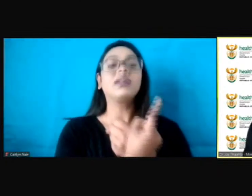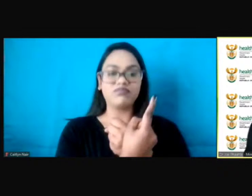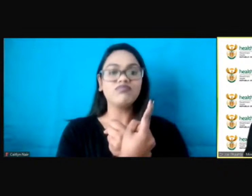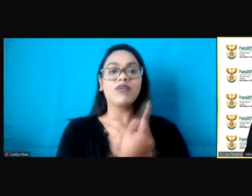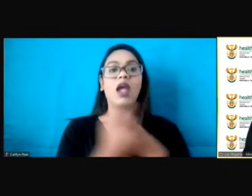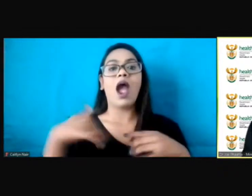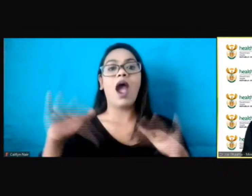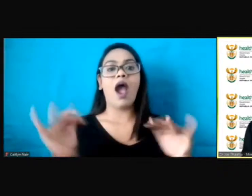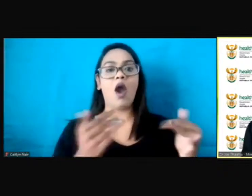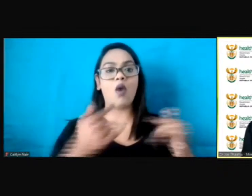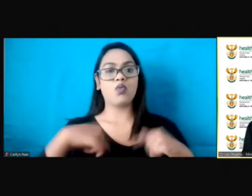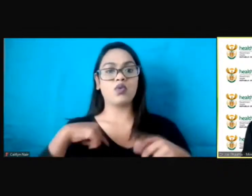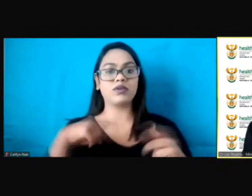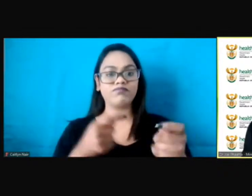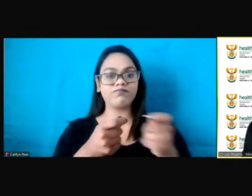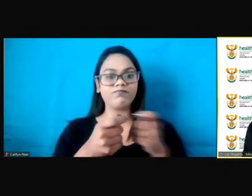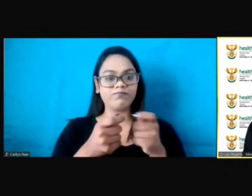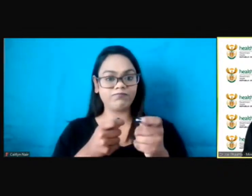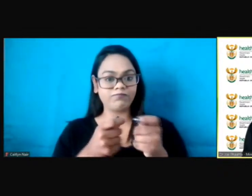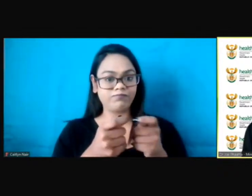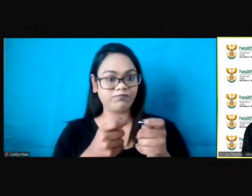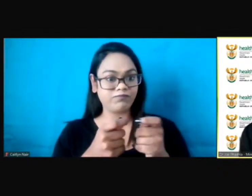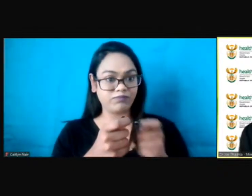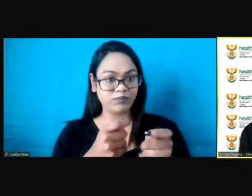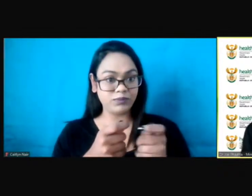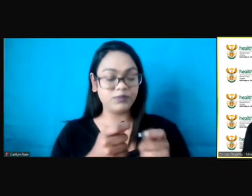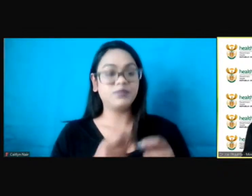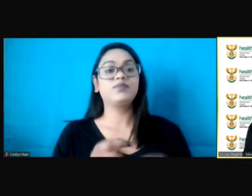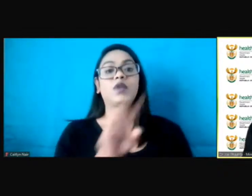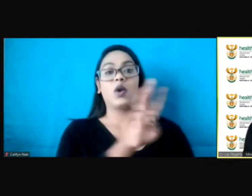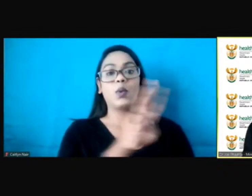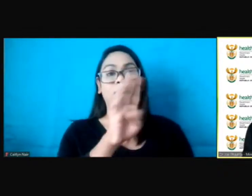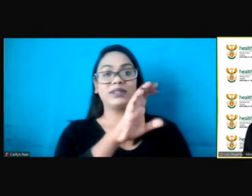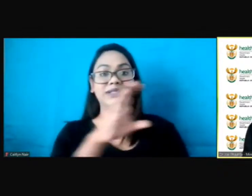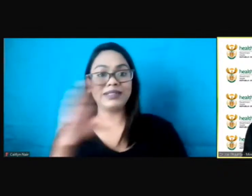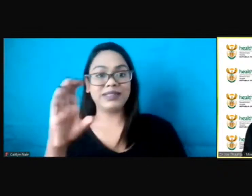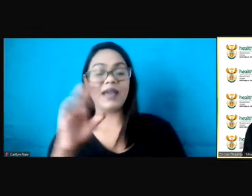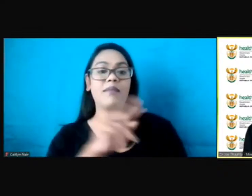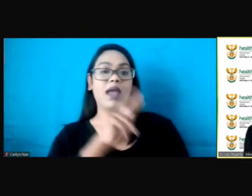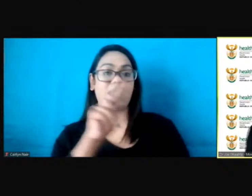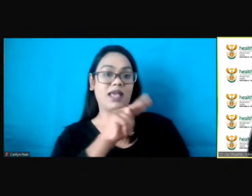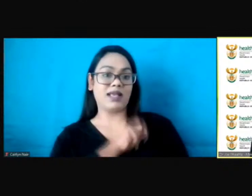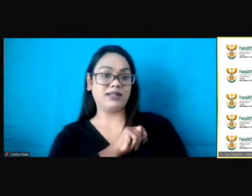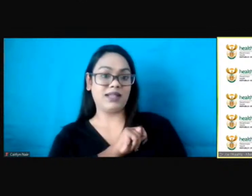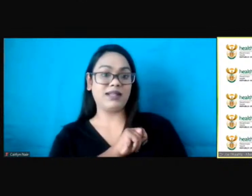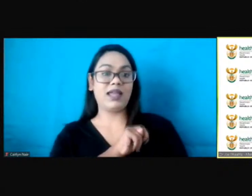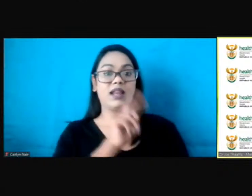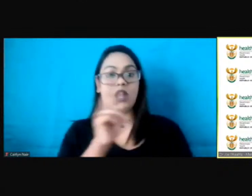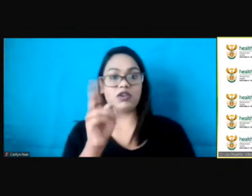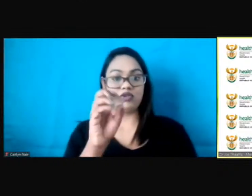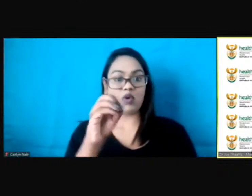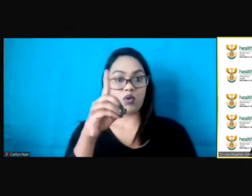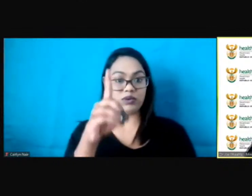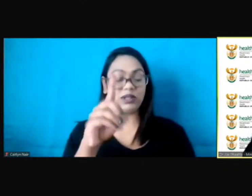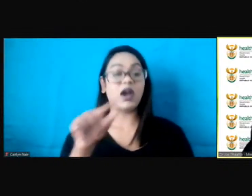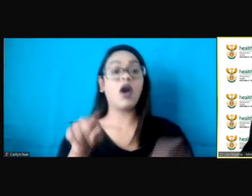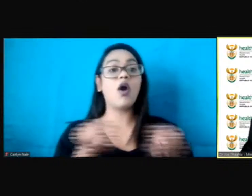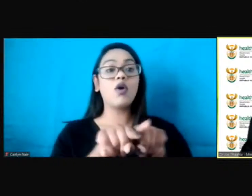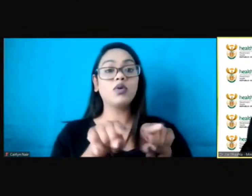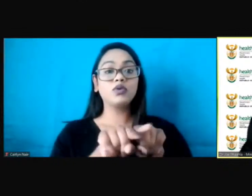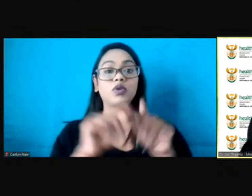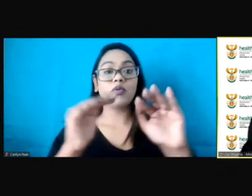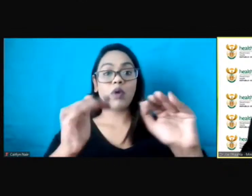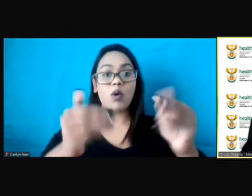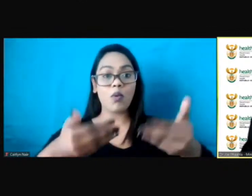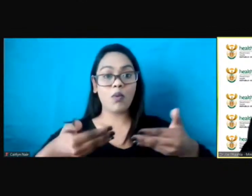Western Cape, Dr. Keith Klute and Dr. Sipho Shabalala from KZN. And also let me welcome our